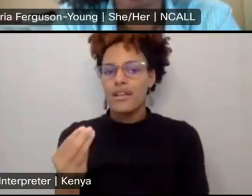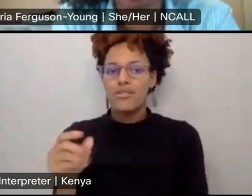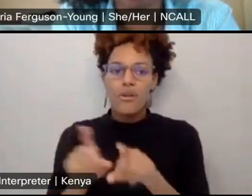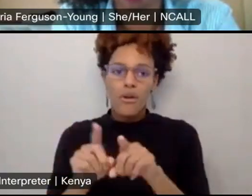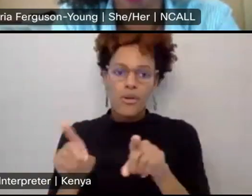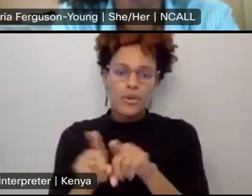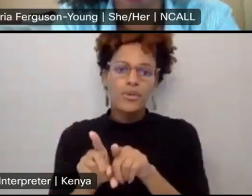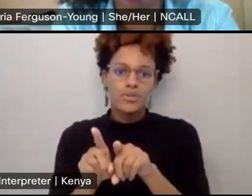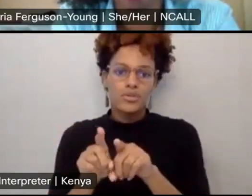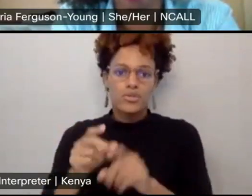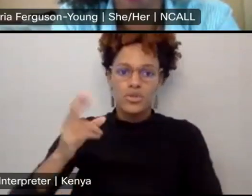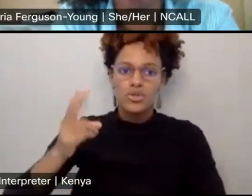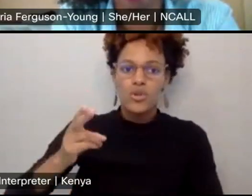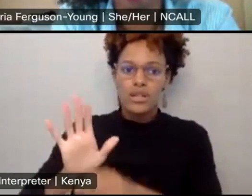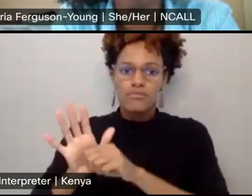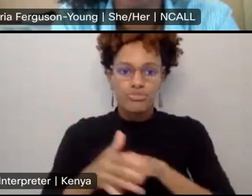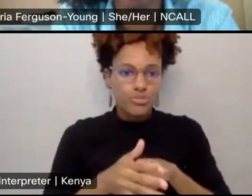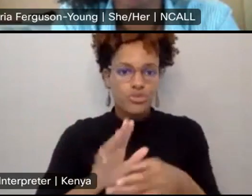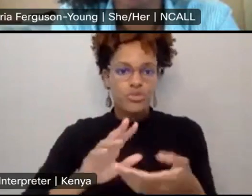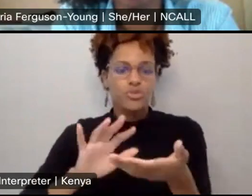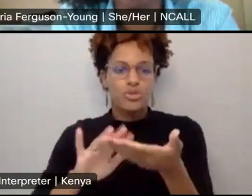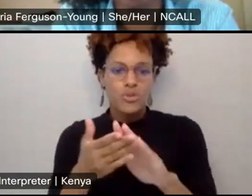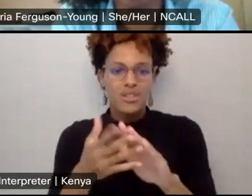marginalized communities across the United States.